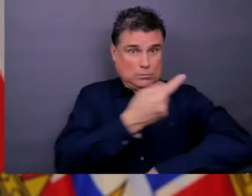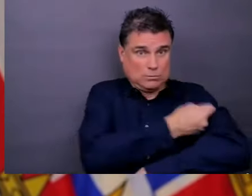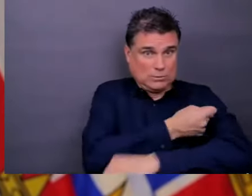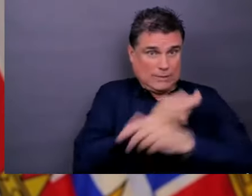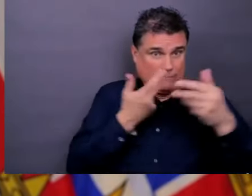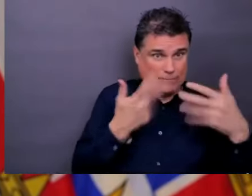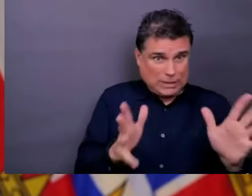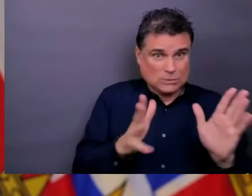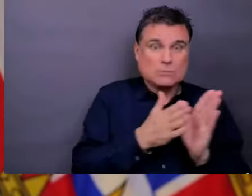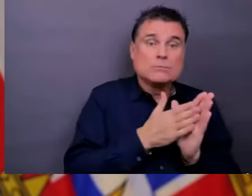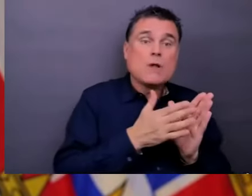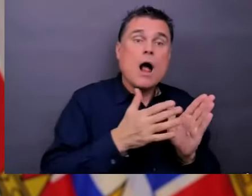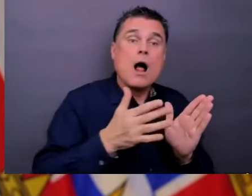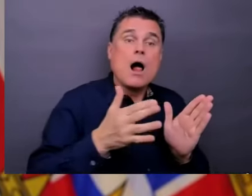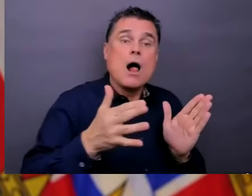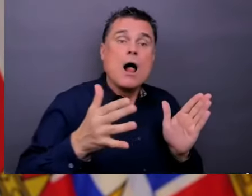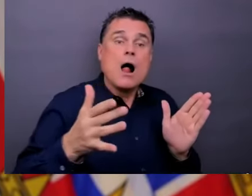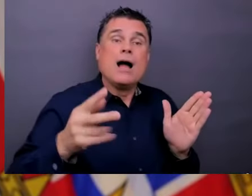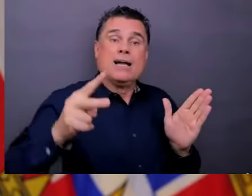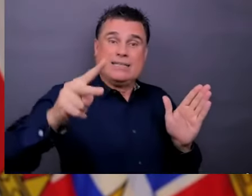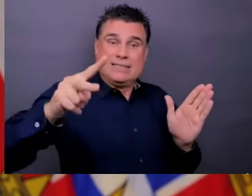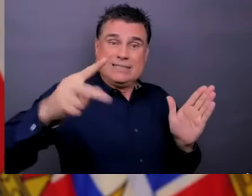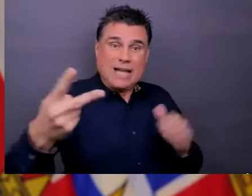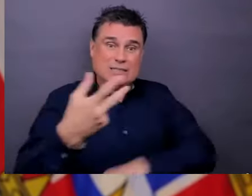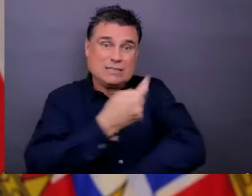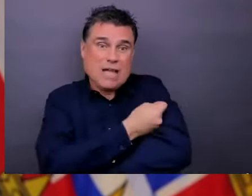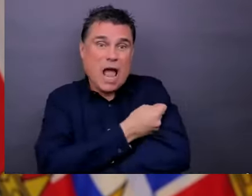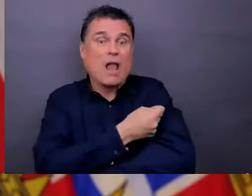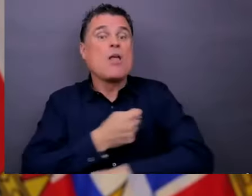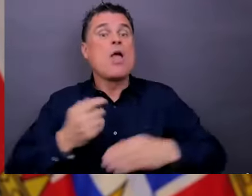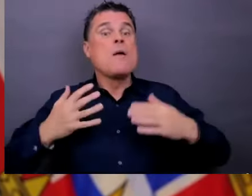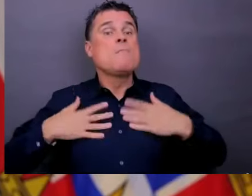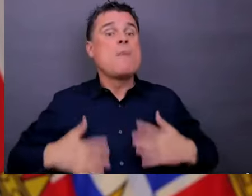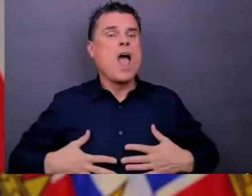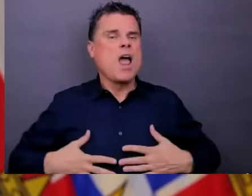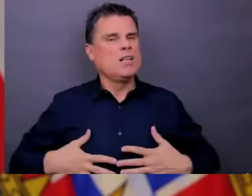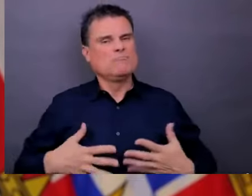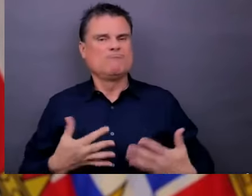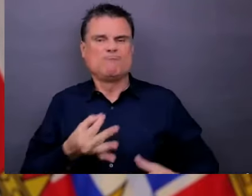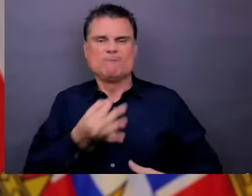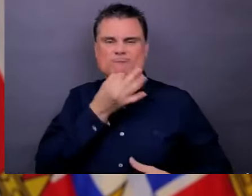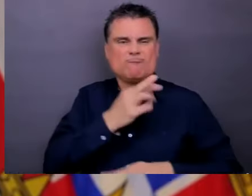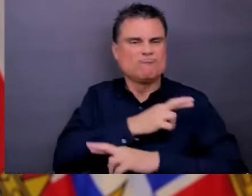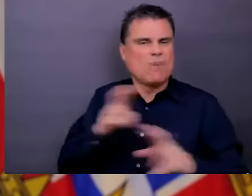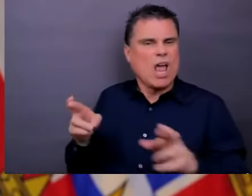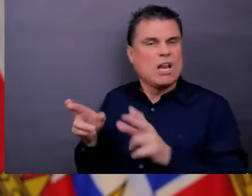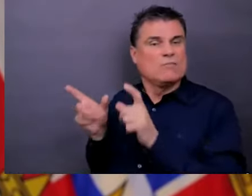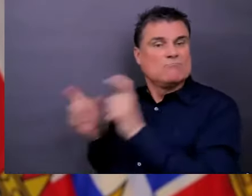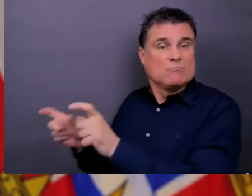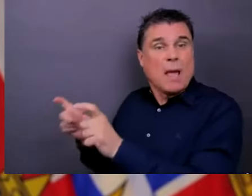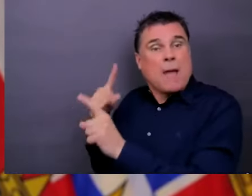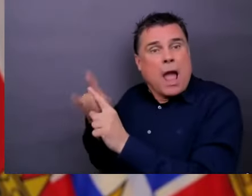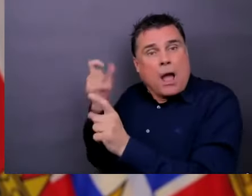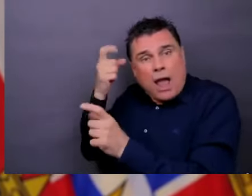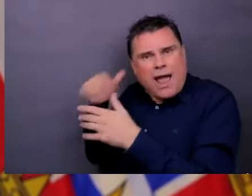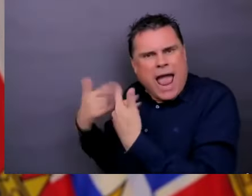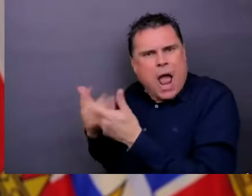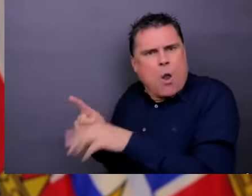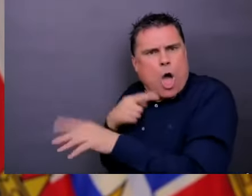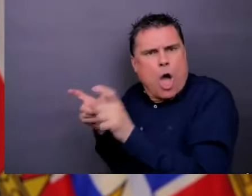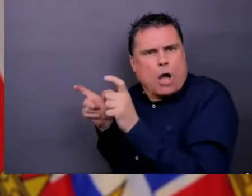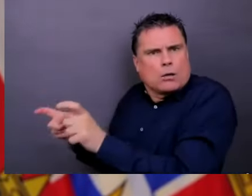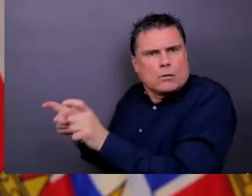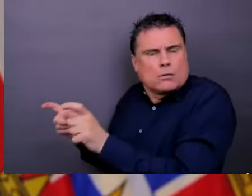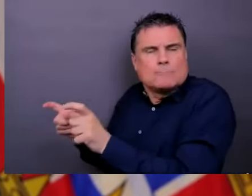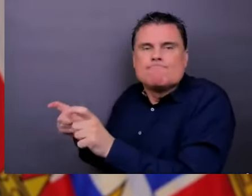and the data from around the world shows us that this protection does last for many weeks. Here in BC,